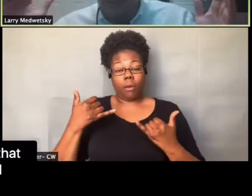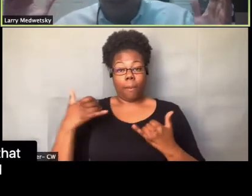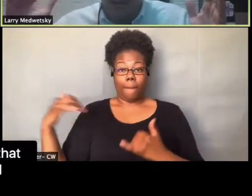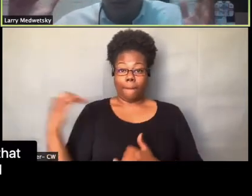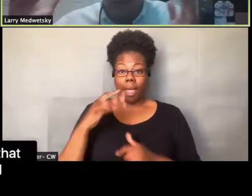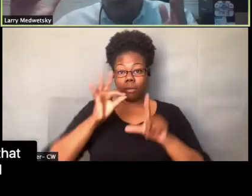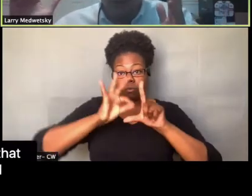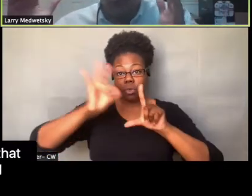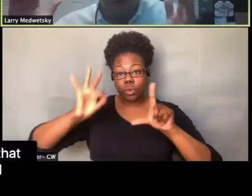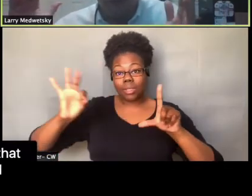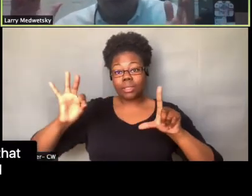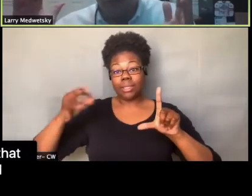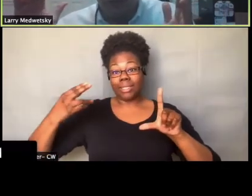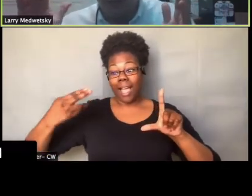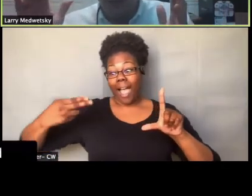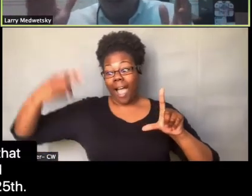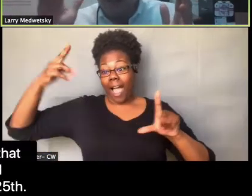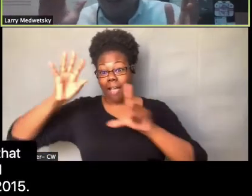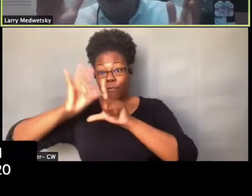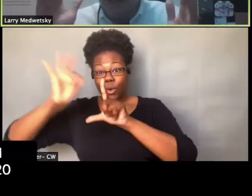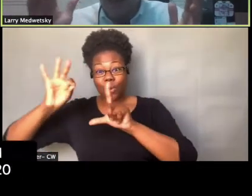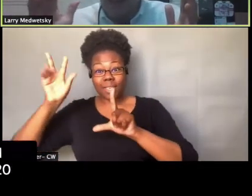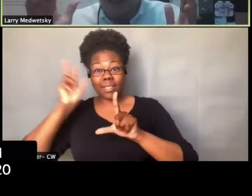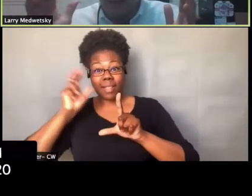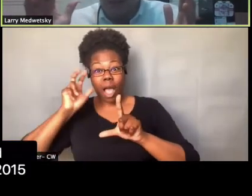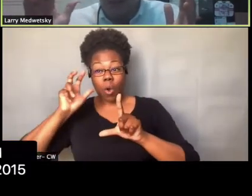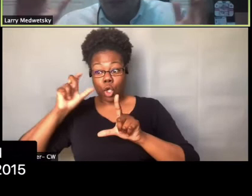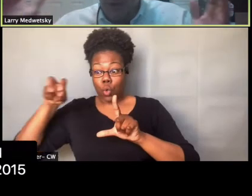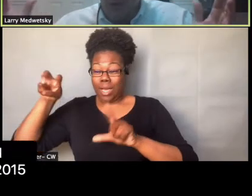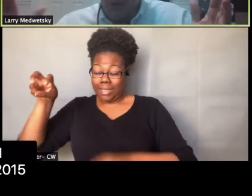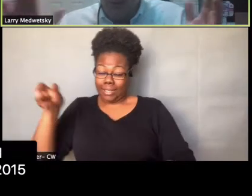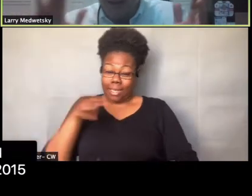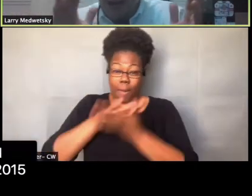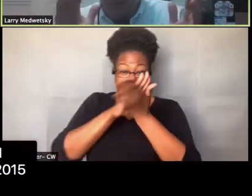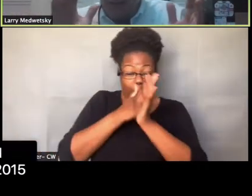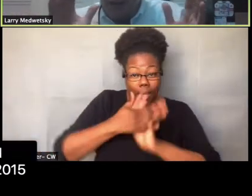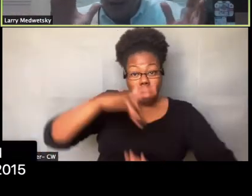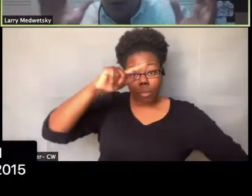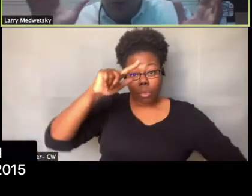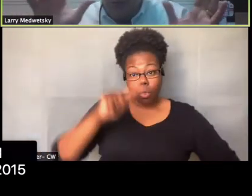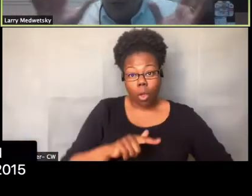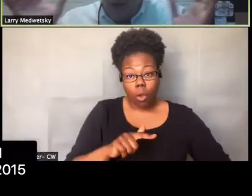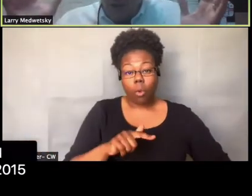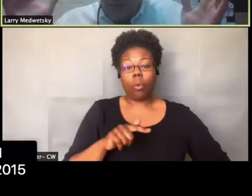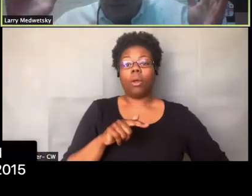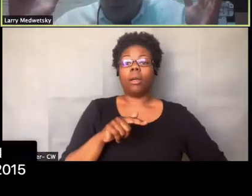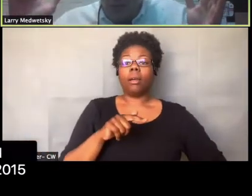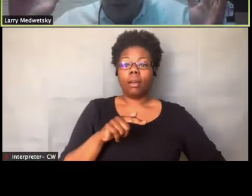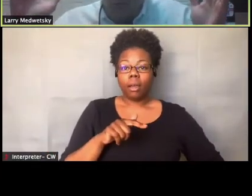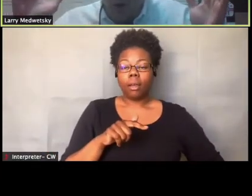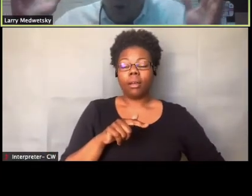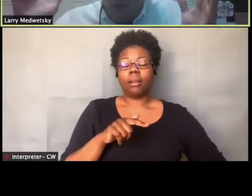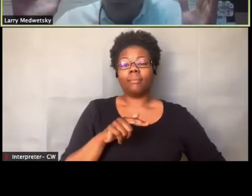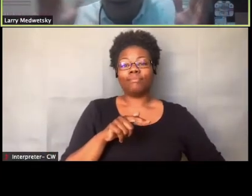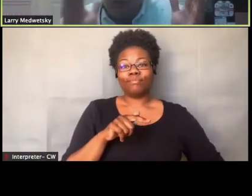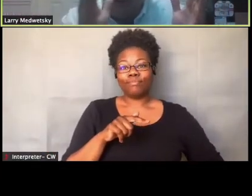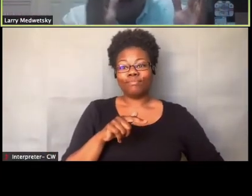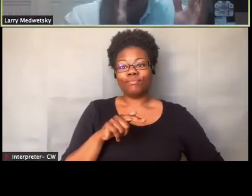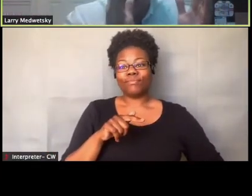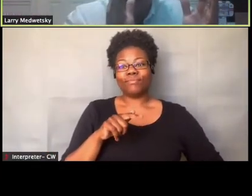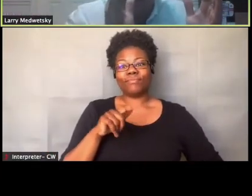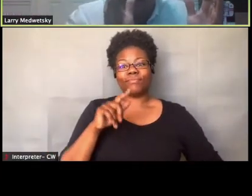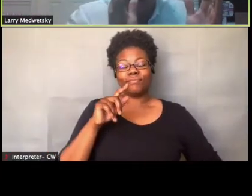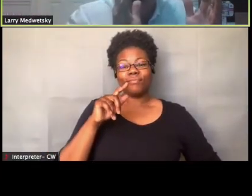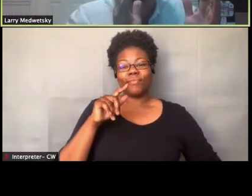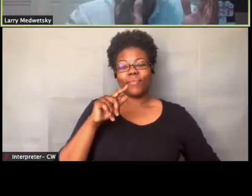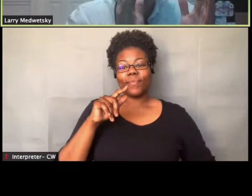from, let's say, a region of 250 to 10,000 hertz. You might now be shifting that whole range down